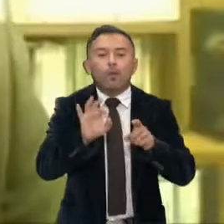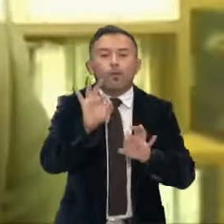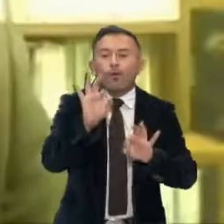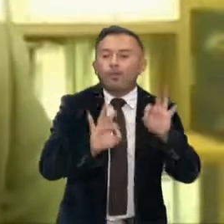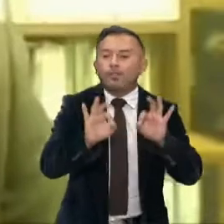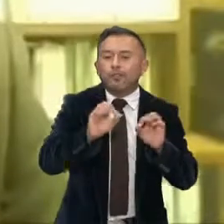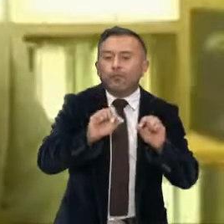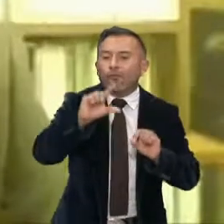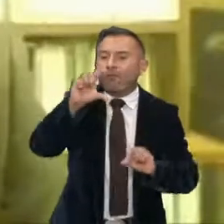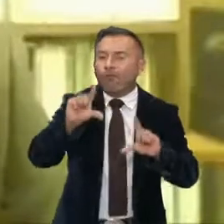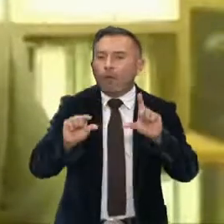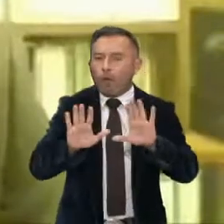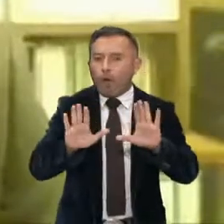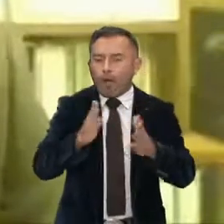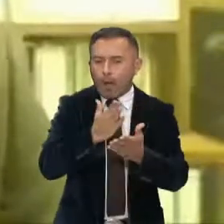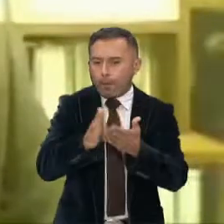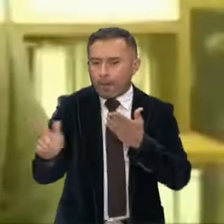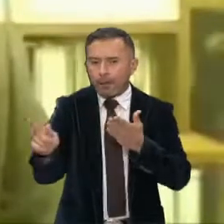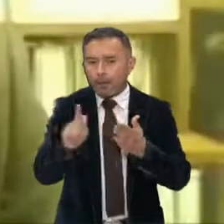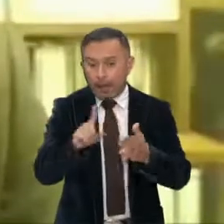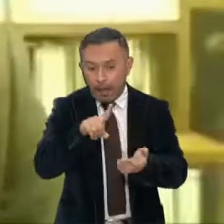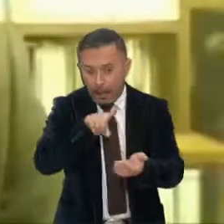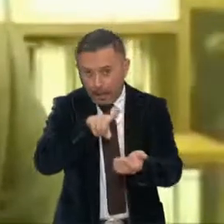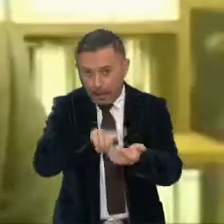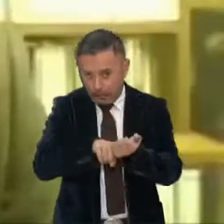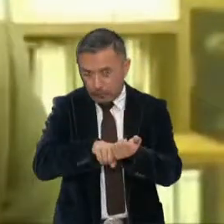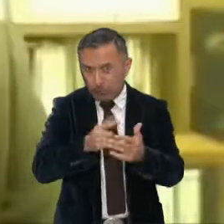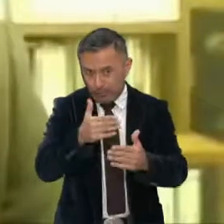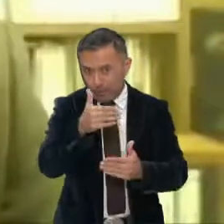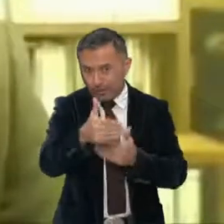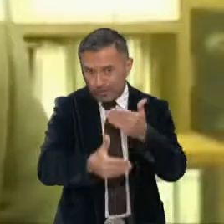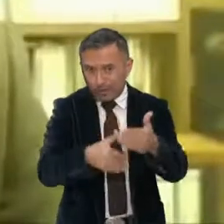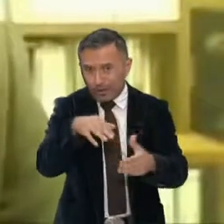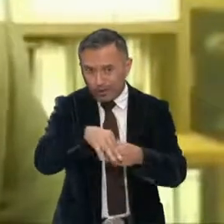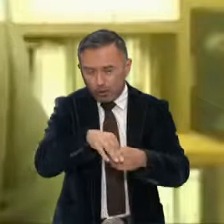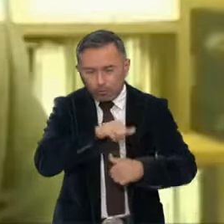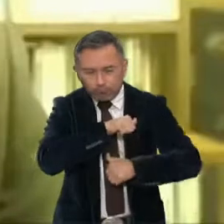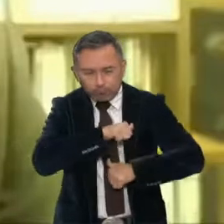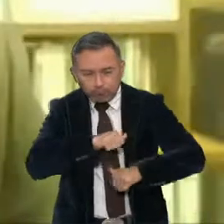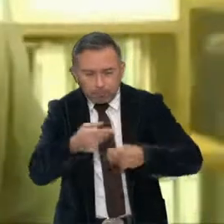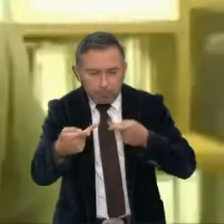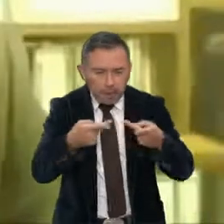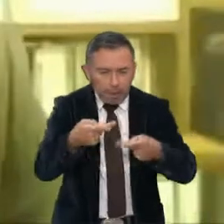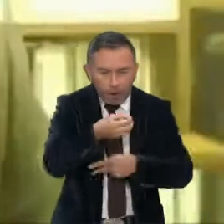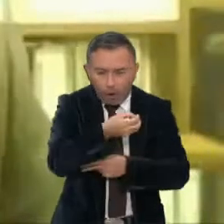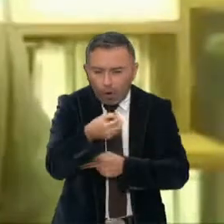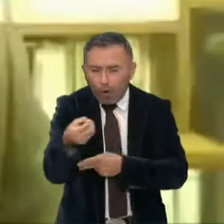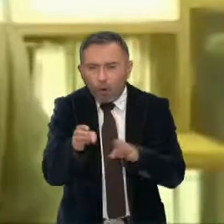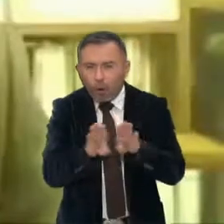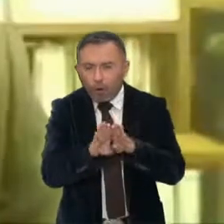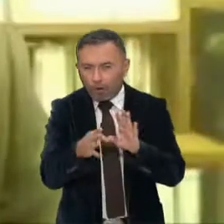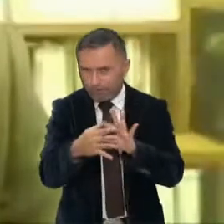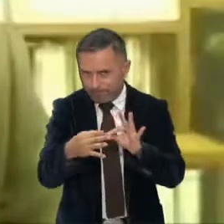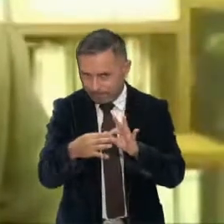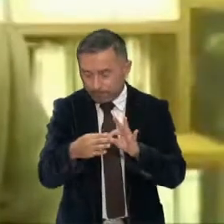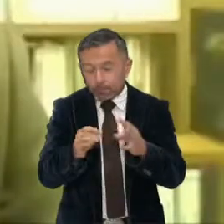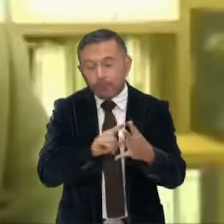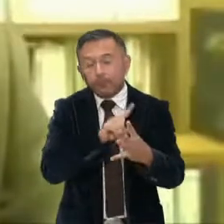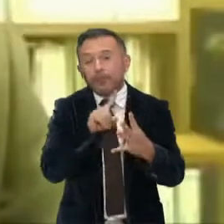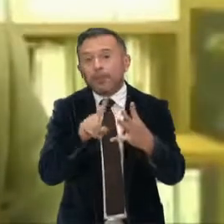from the standpoint of the organization of the electoral process. And I'm going to conclude with some